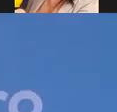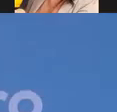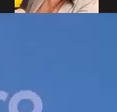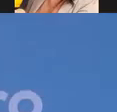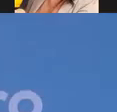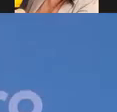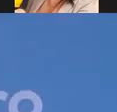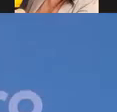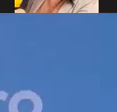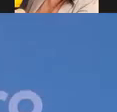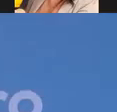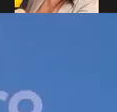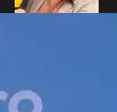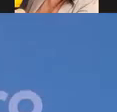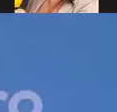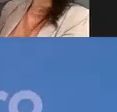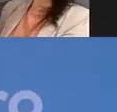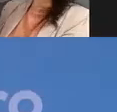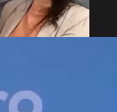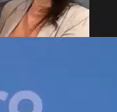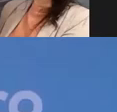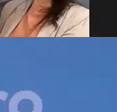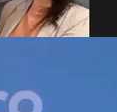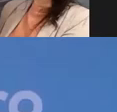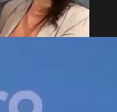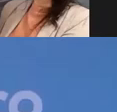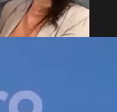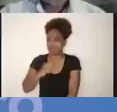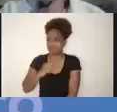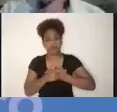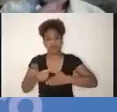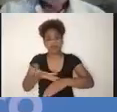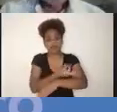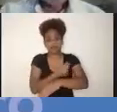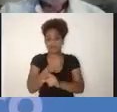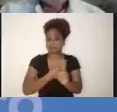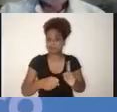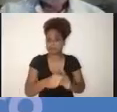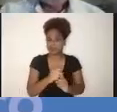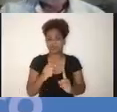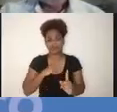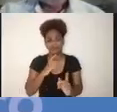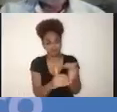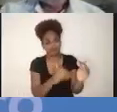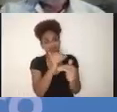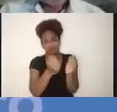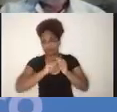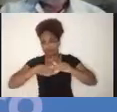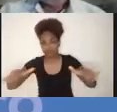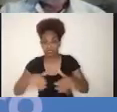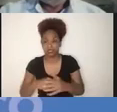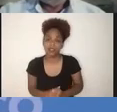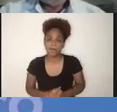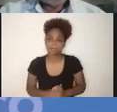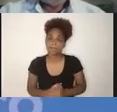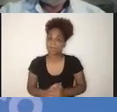competencies in learning must gain greater recognition more than ever now that we are relying on technology as a paradox, I should say.